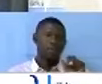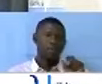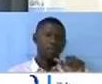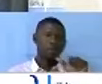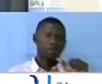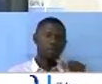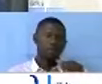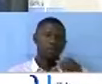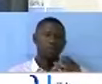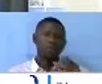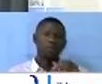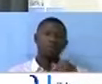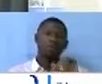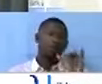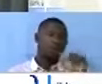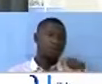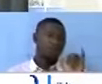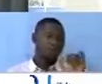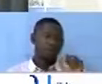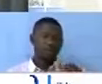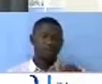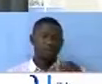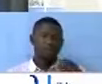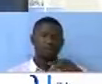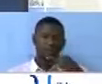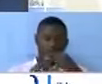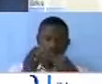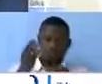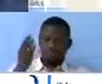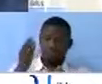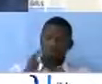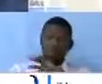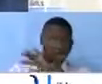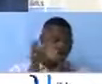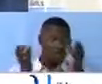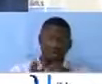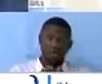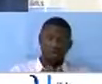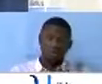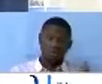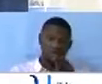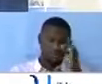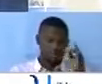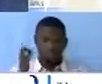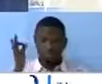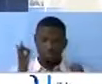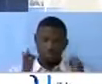Sanyang, Per Mendi Ali Job, they were all prosecuted.